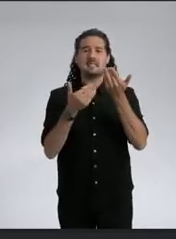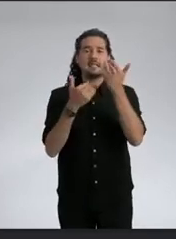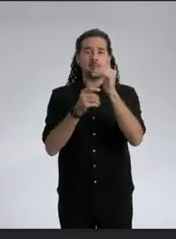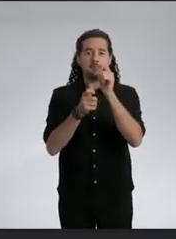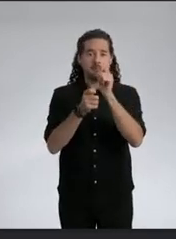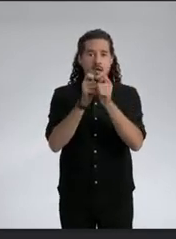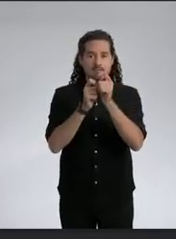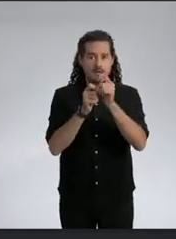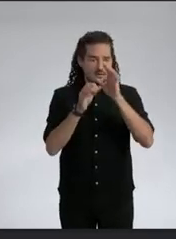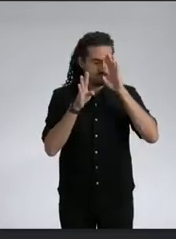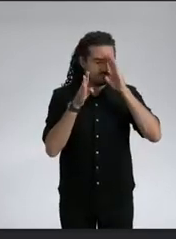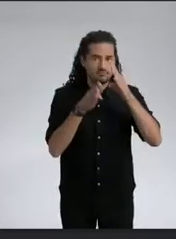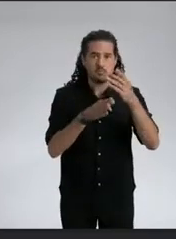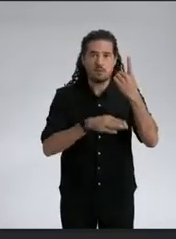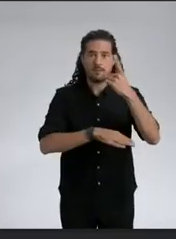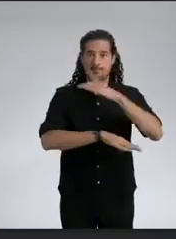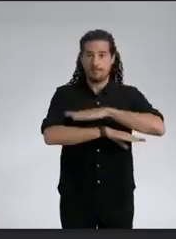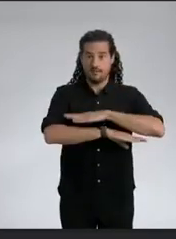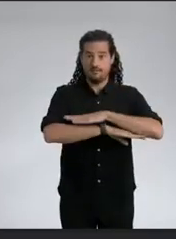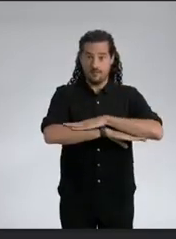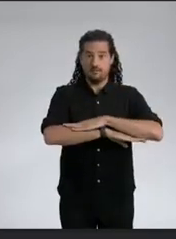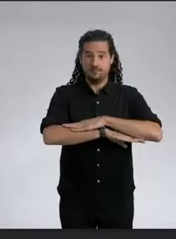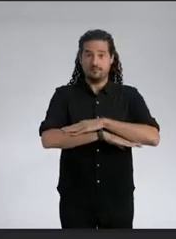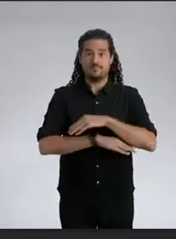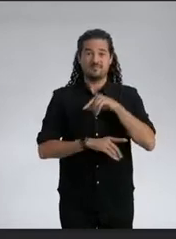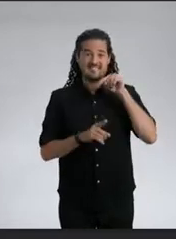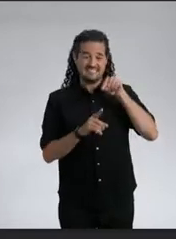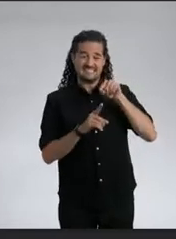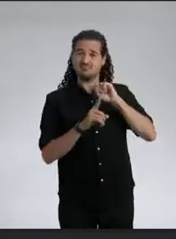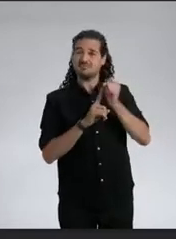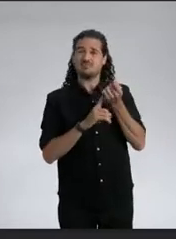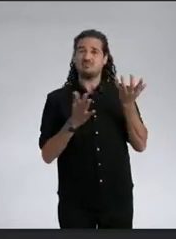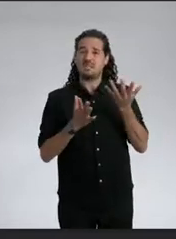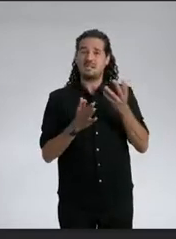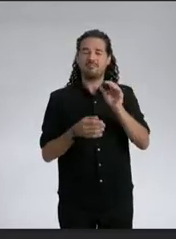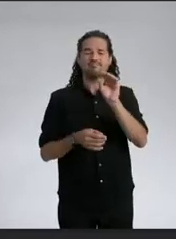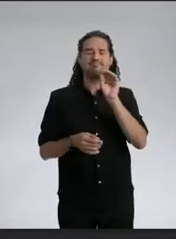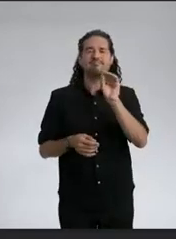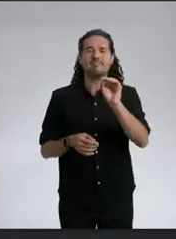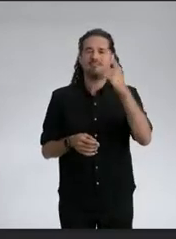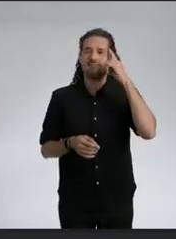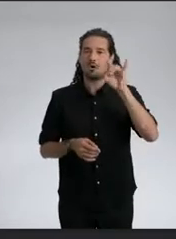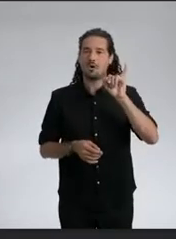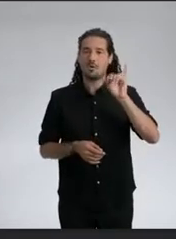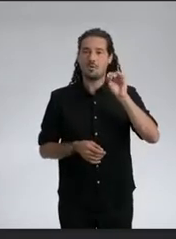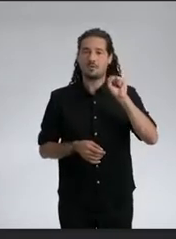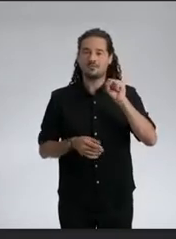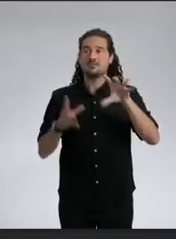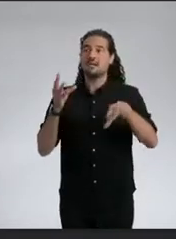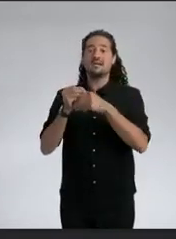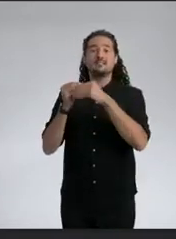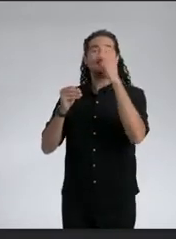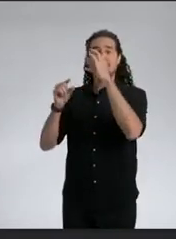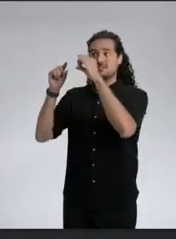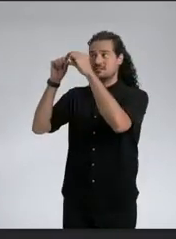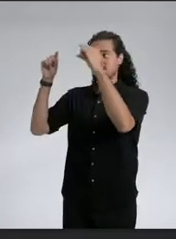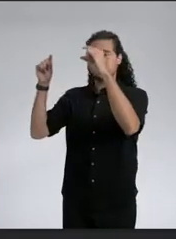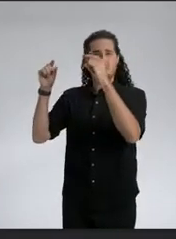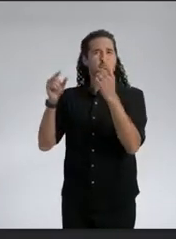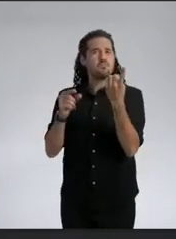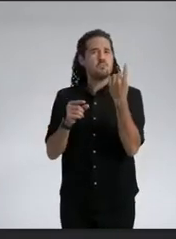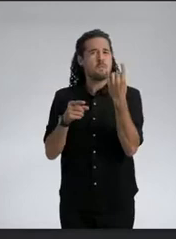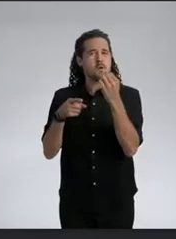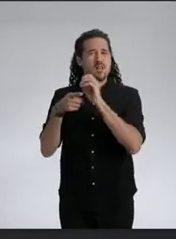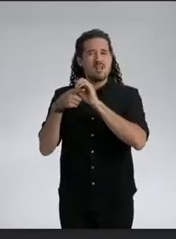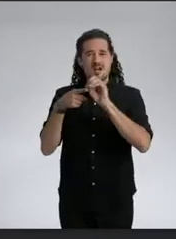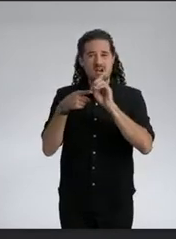platform. In this case, iOS. Adding a search field is just one more line. Now, we